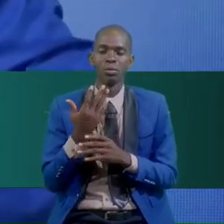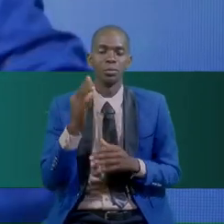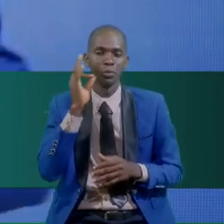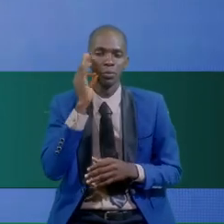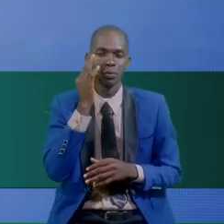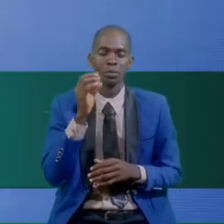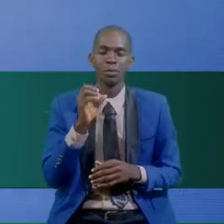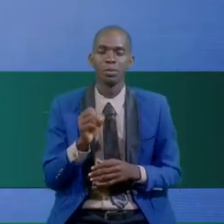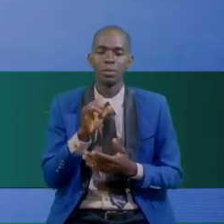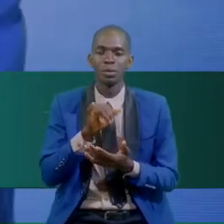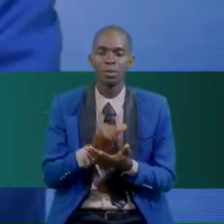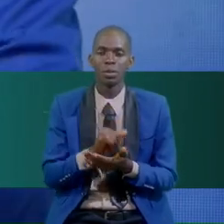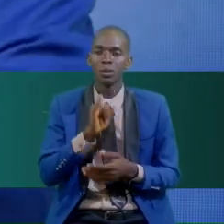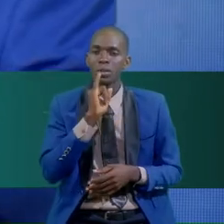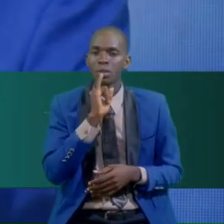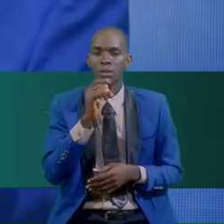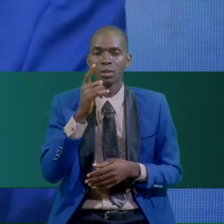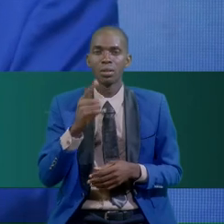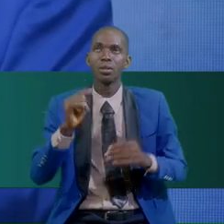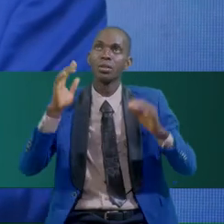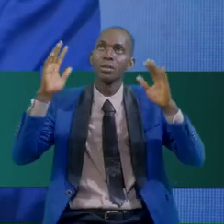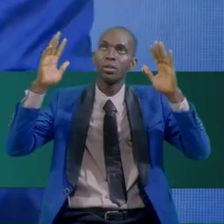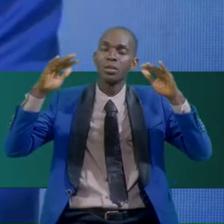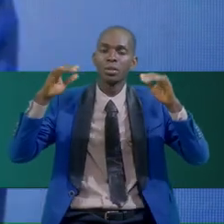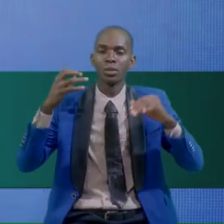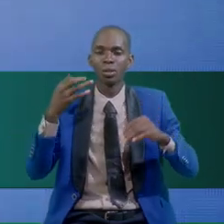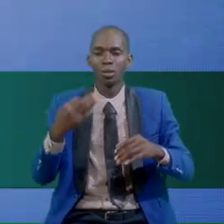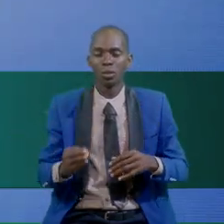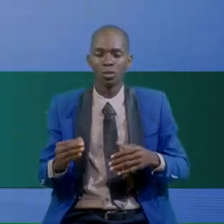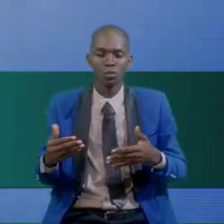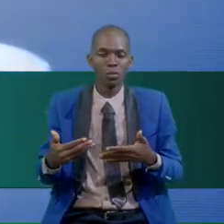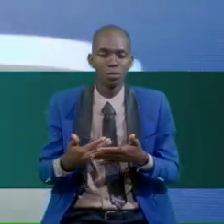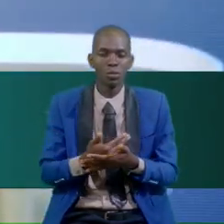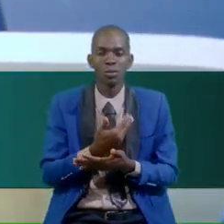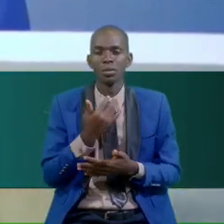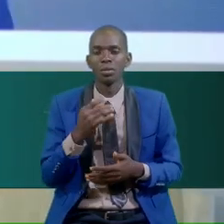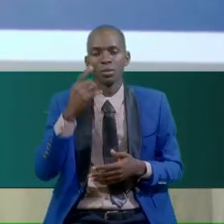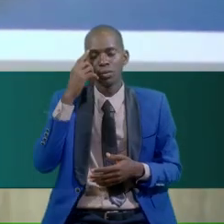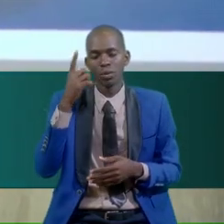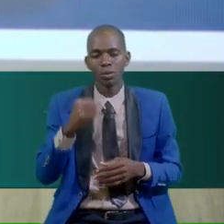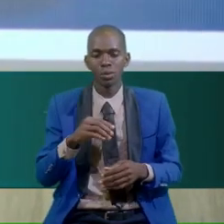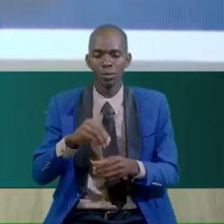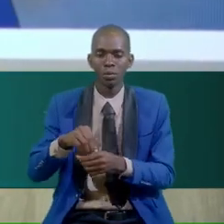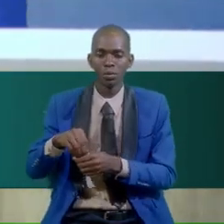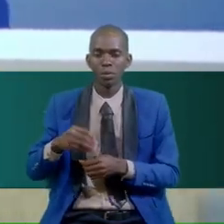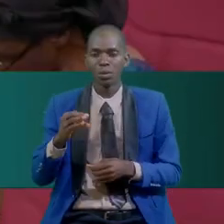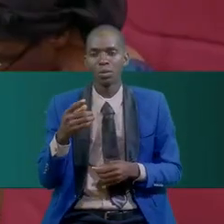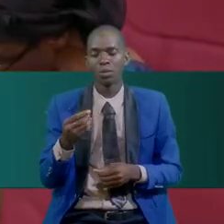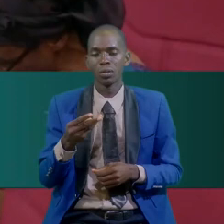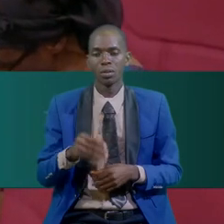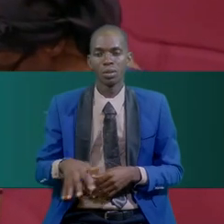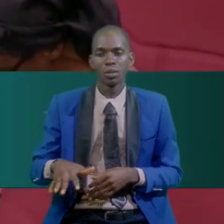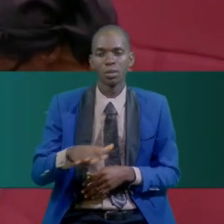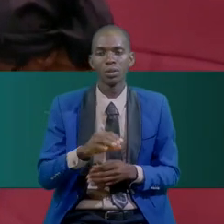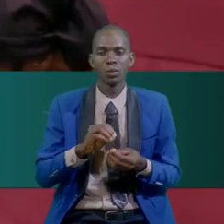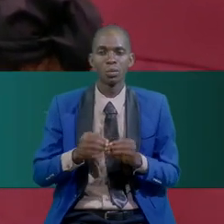That's the rain of refreshing for the cultivation of the land. Look at number two here.